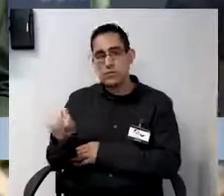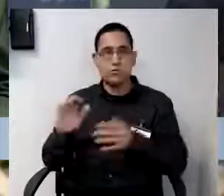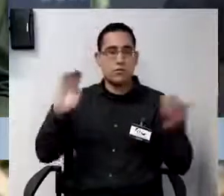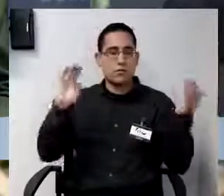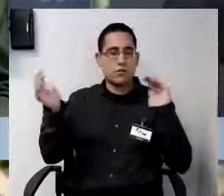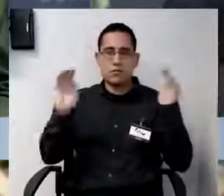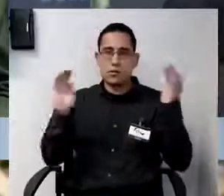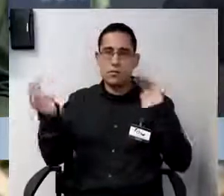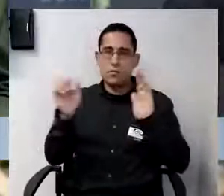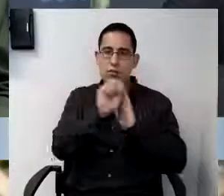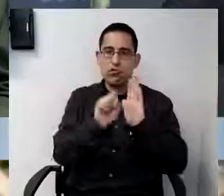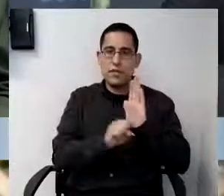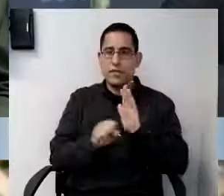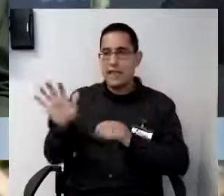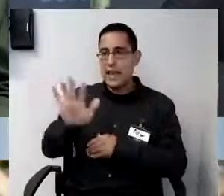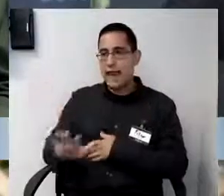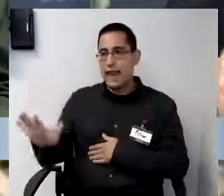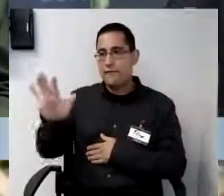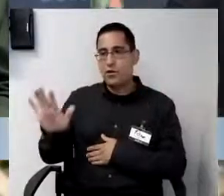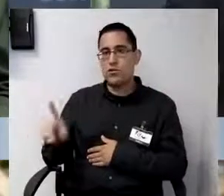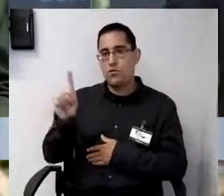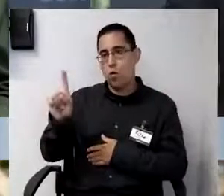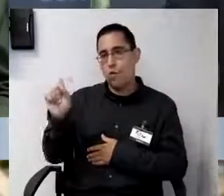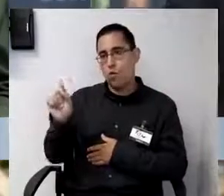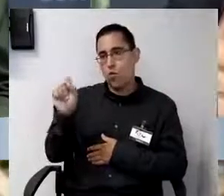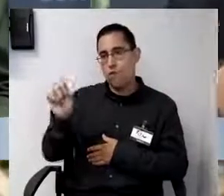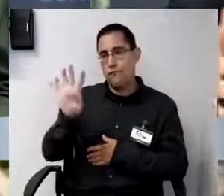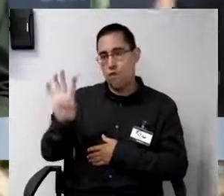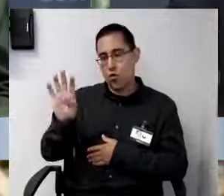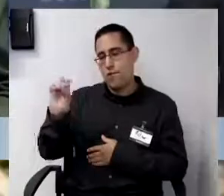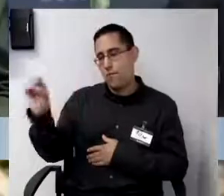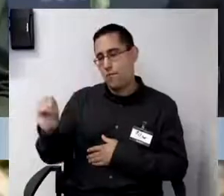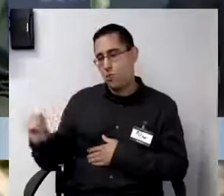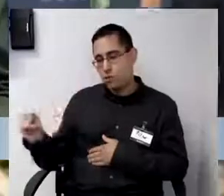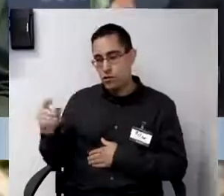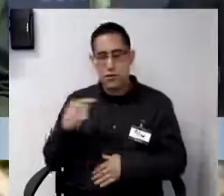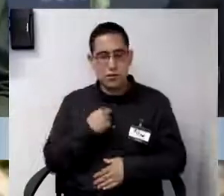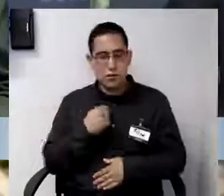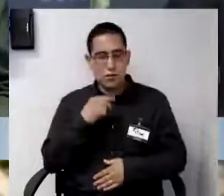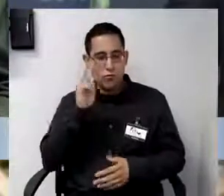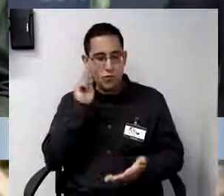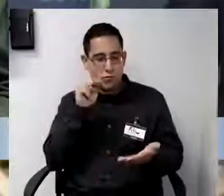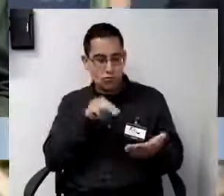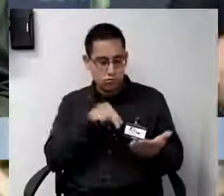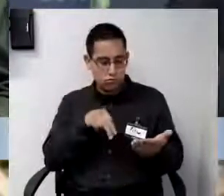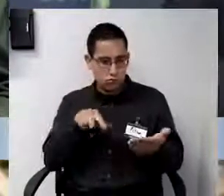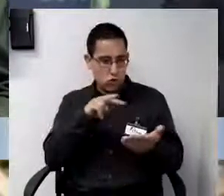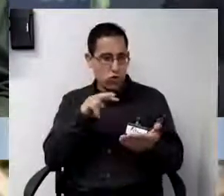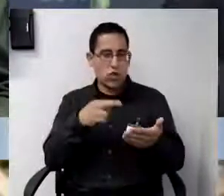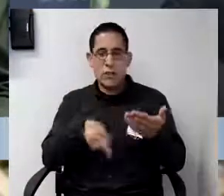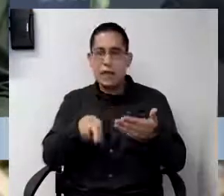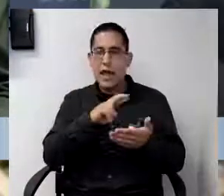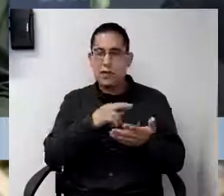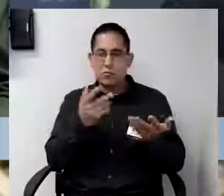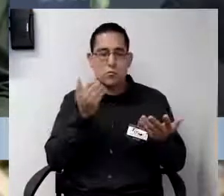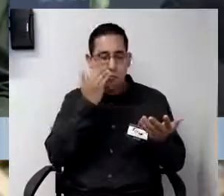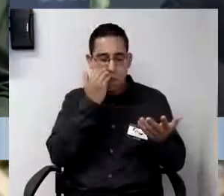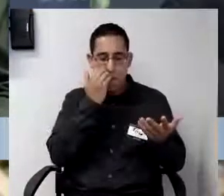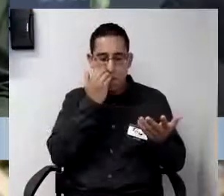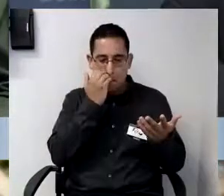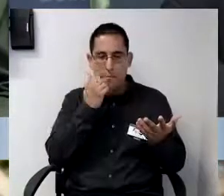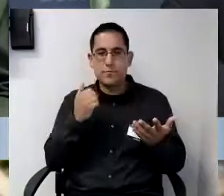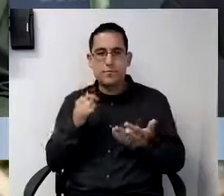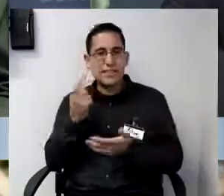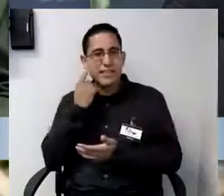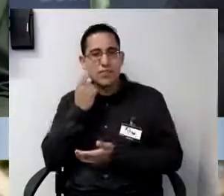average of 7.4. I kind of looked back over the recent weeks and